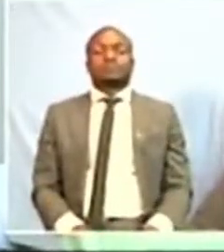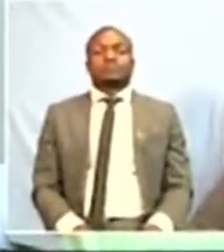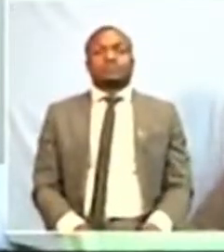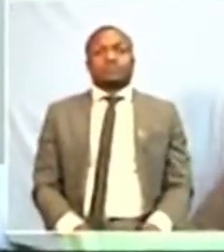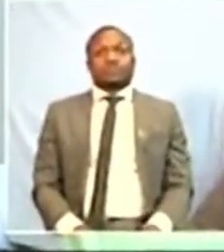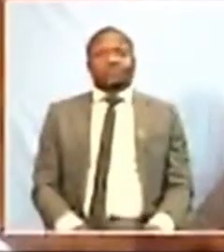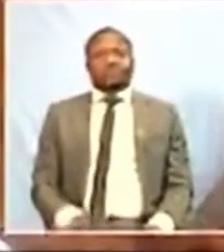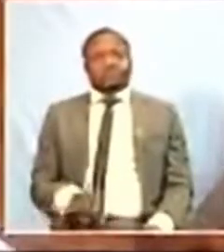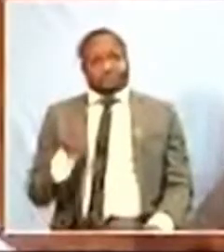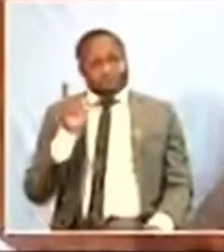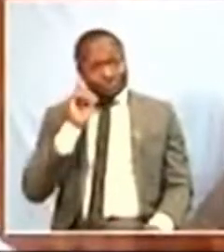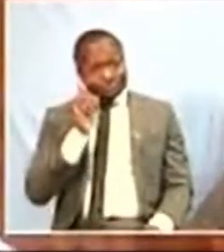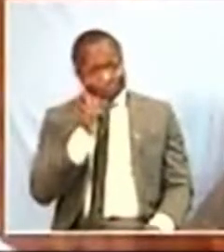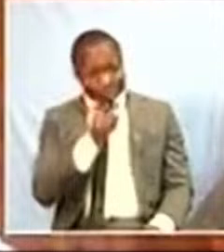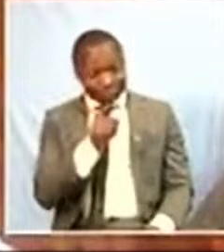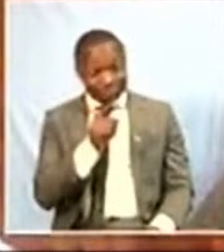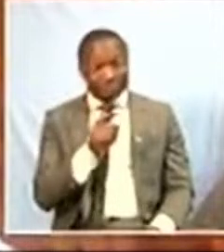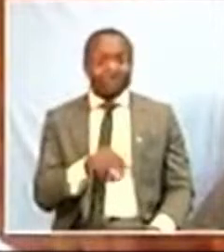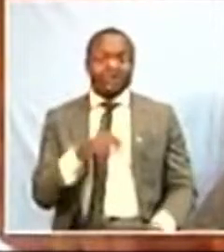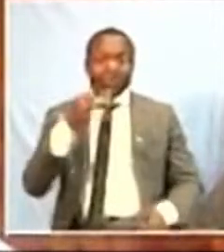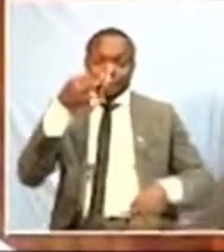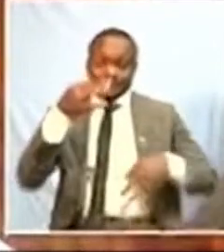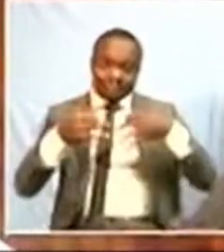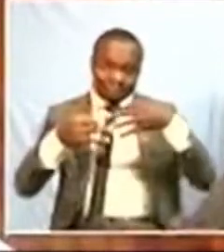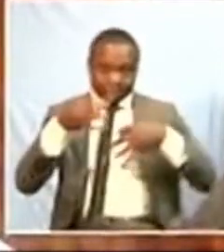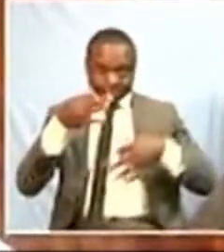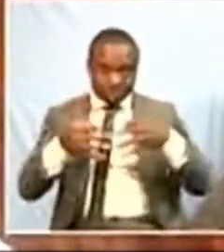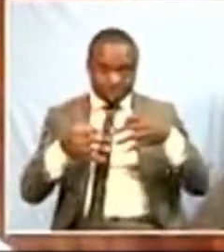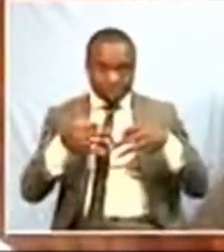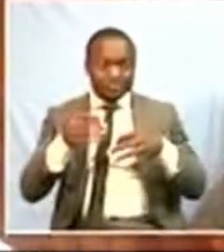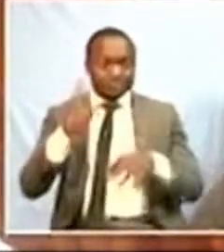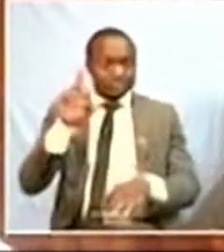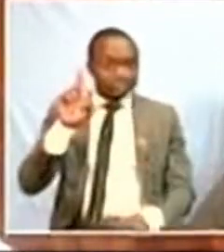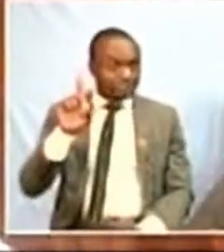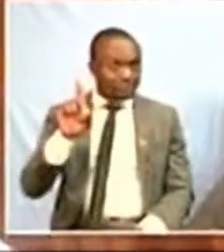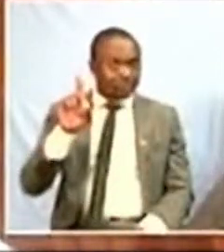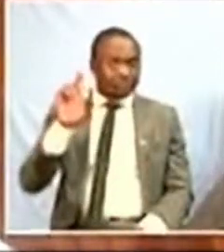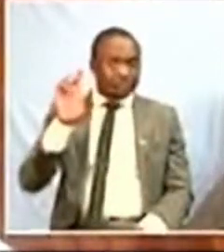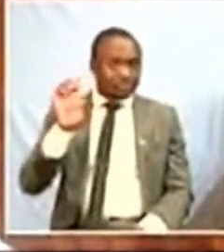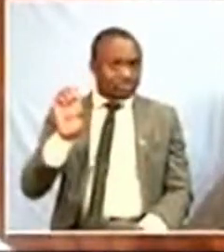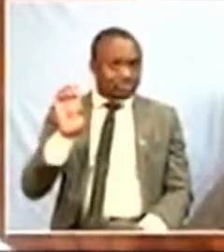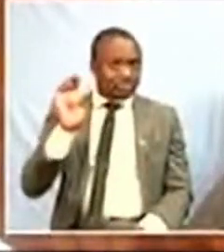Sam, we hear you. If the Deb's office